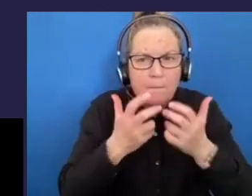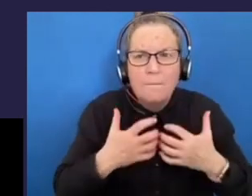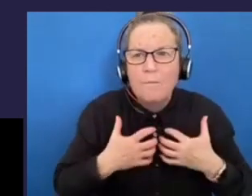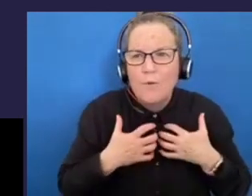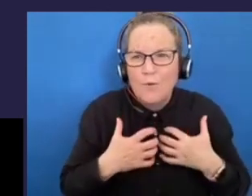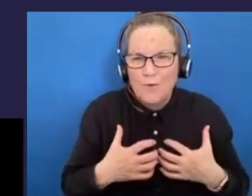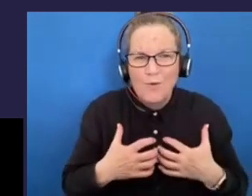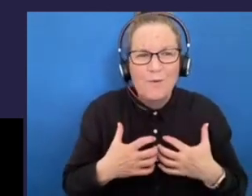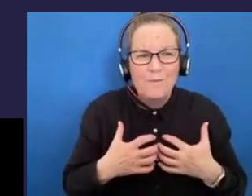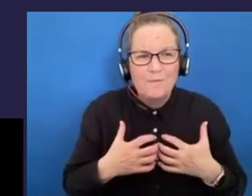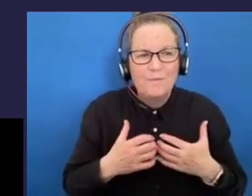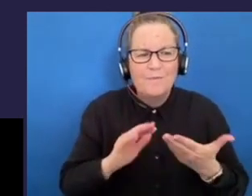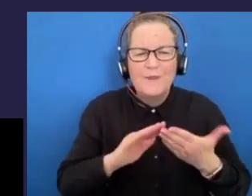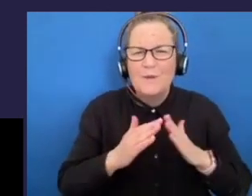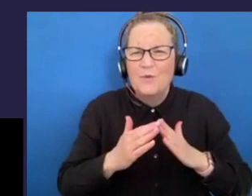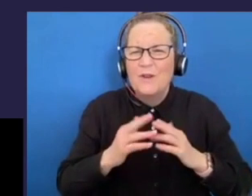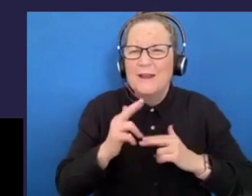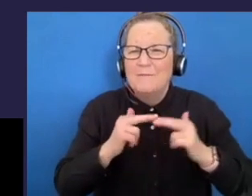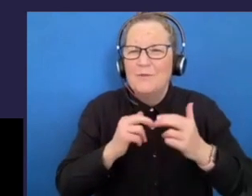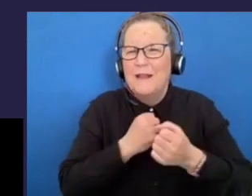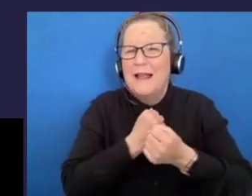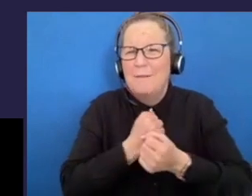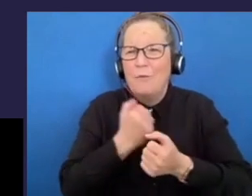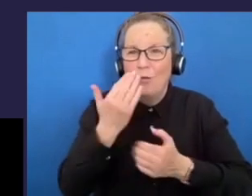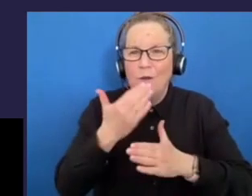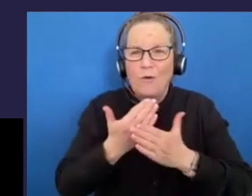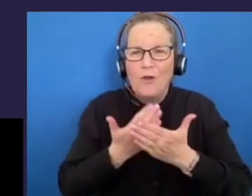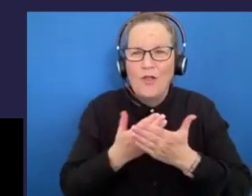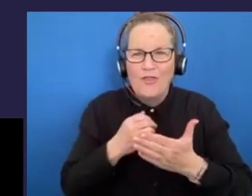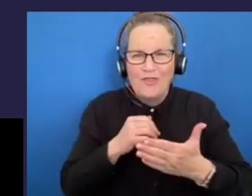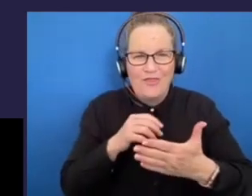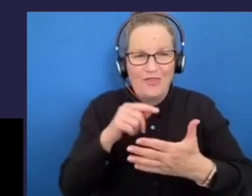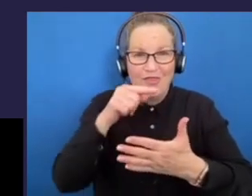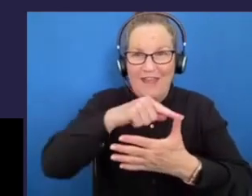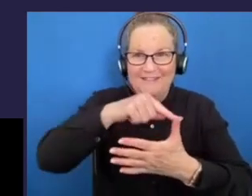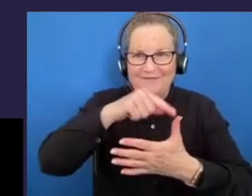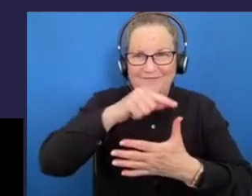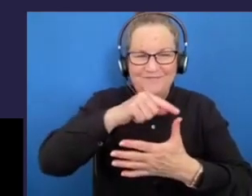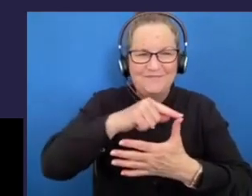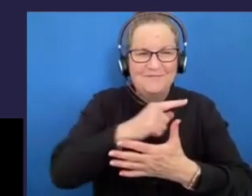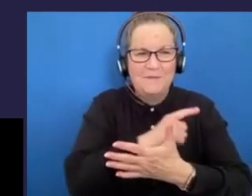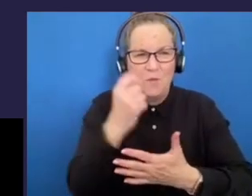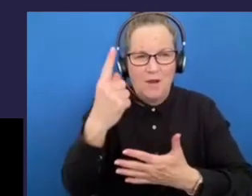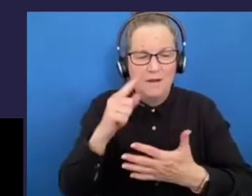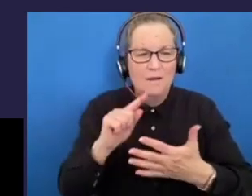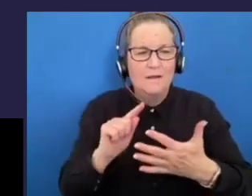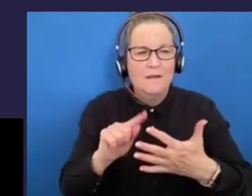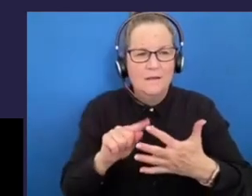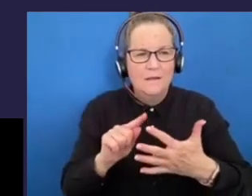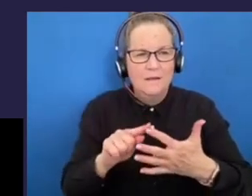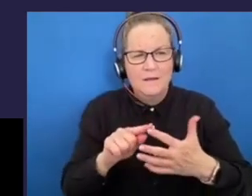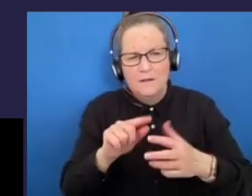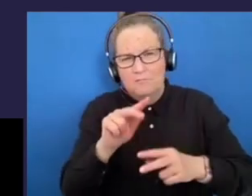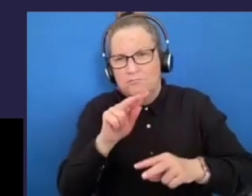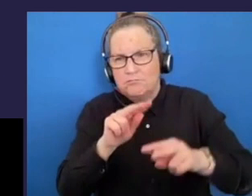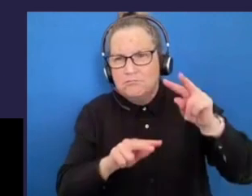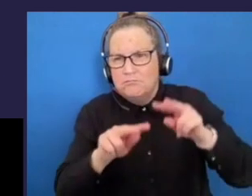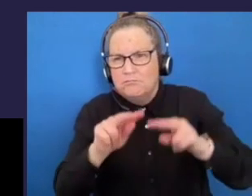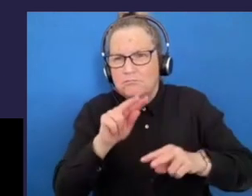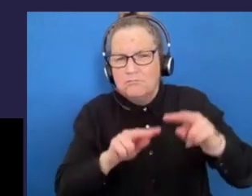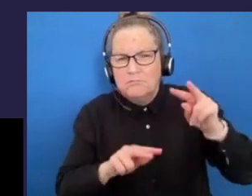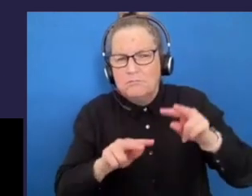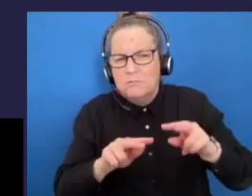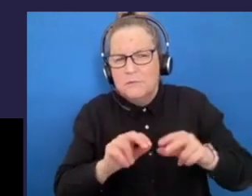community building habit to always be working on. The ability to judge character, which is different than being